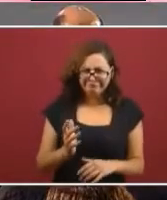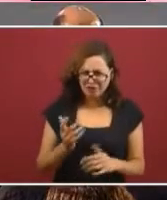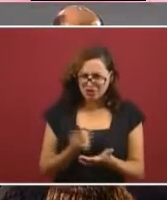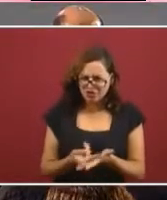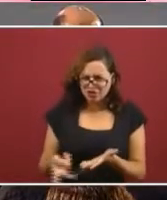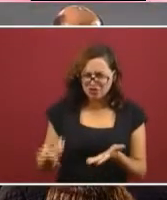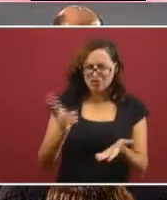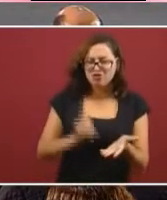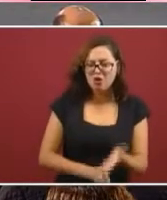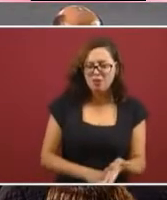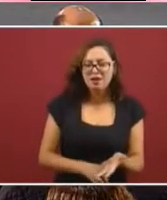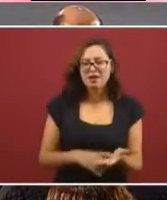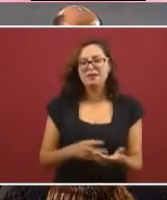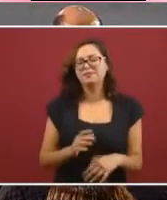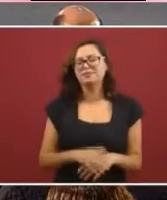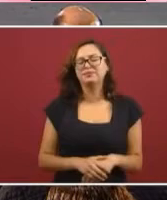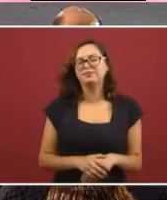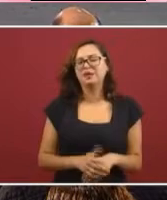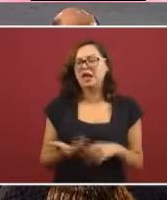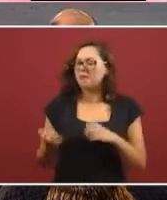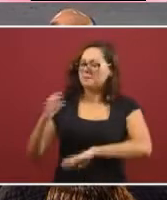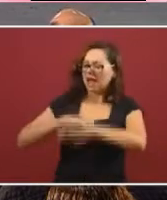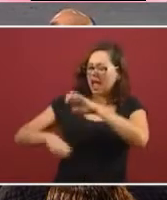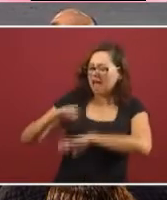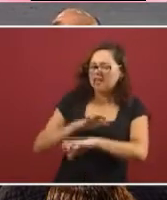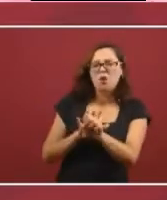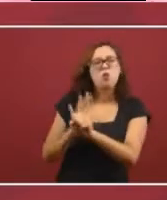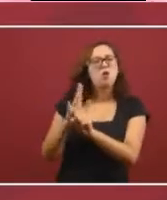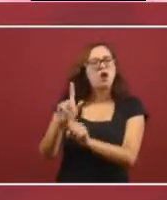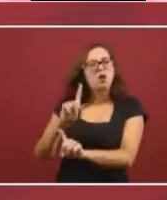of other countries in Mexico? What do they do?